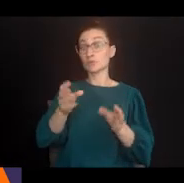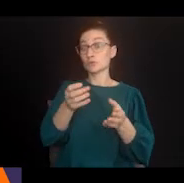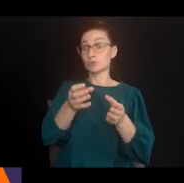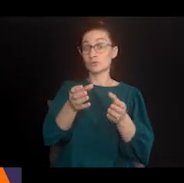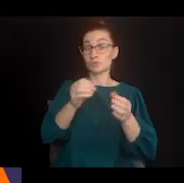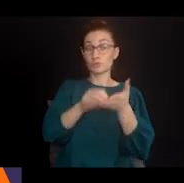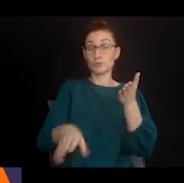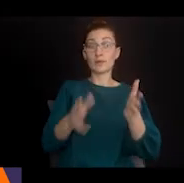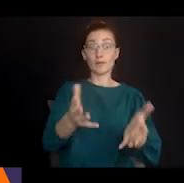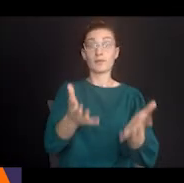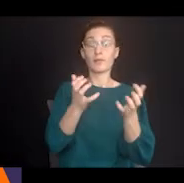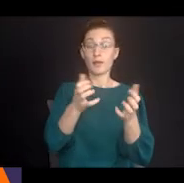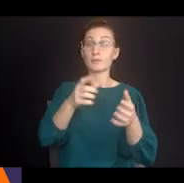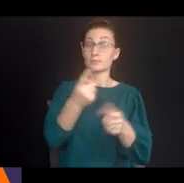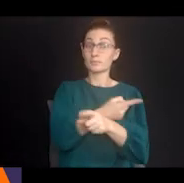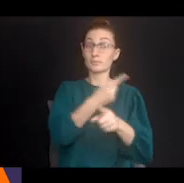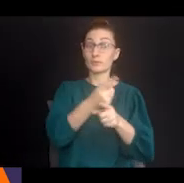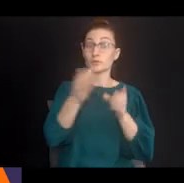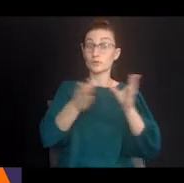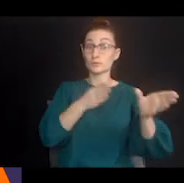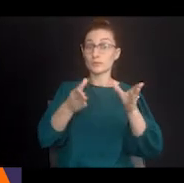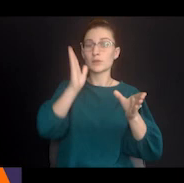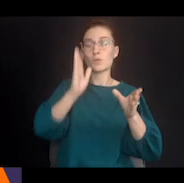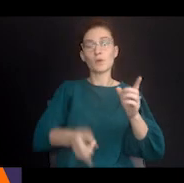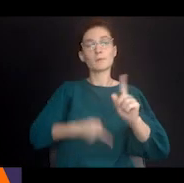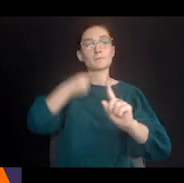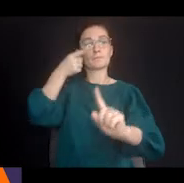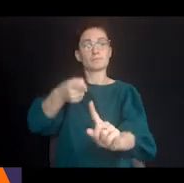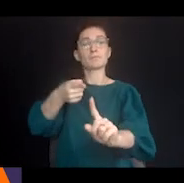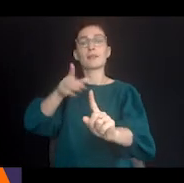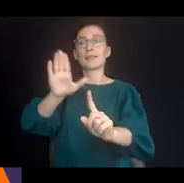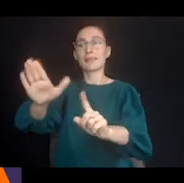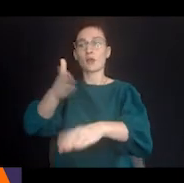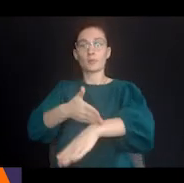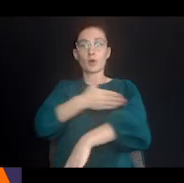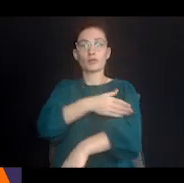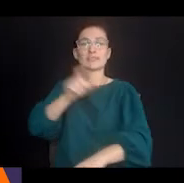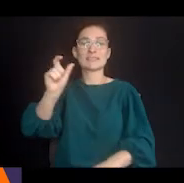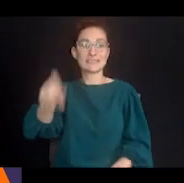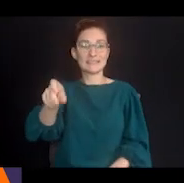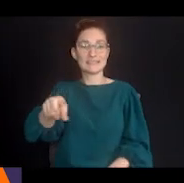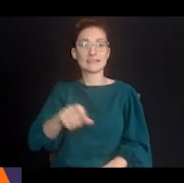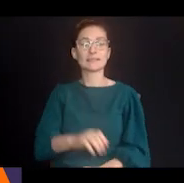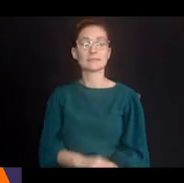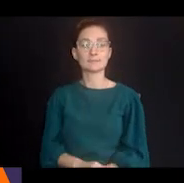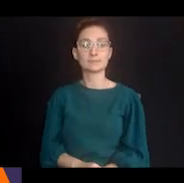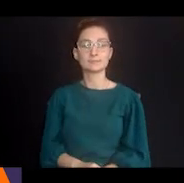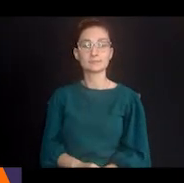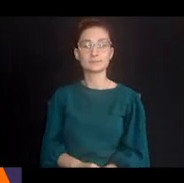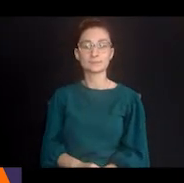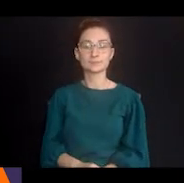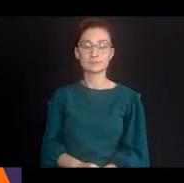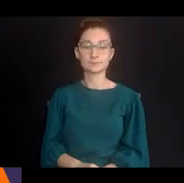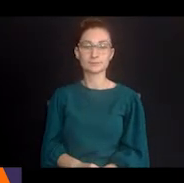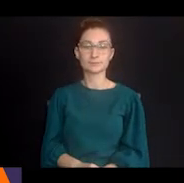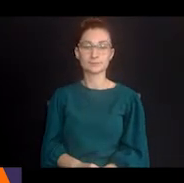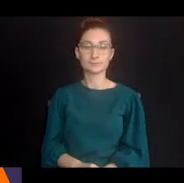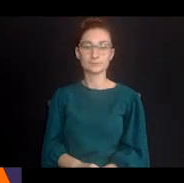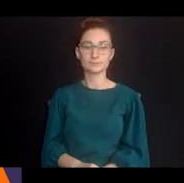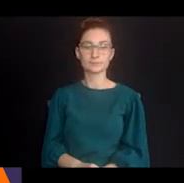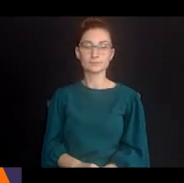received services targeting the proper area of need and accounted for any progress that was made based on the services rendered.